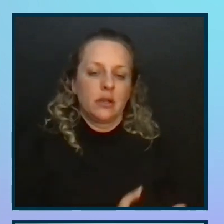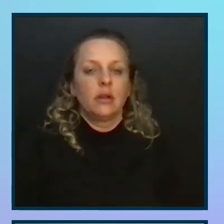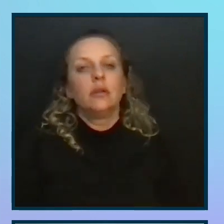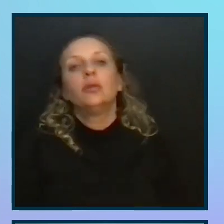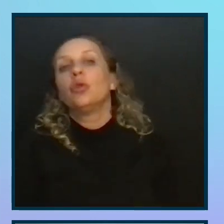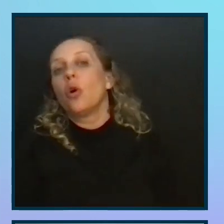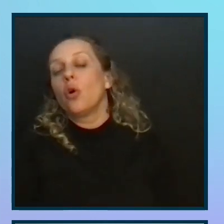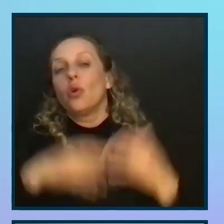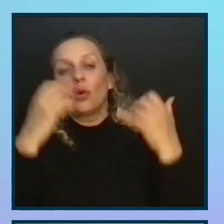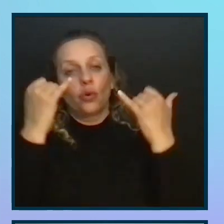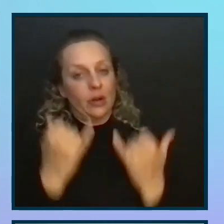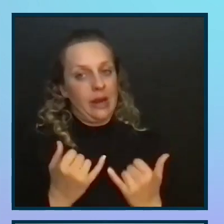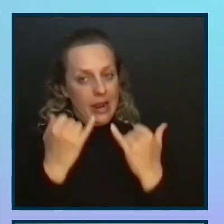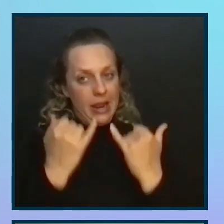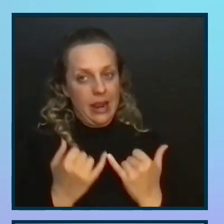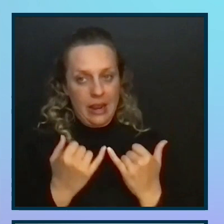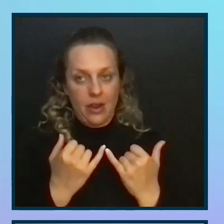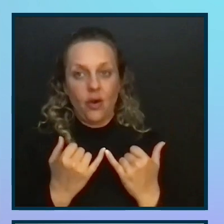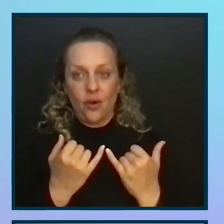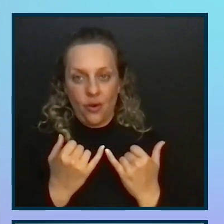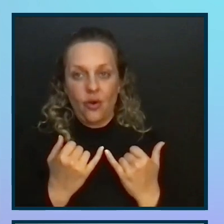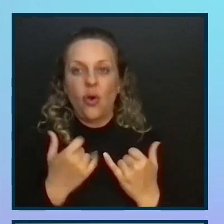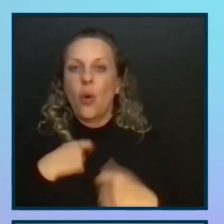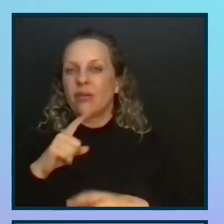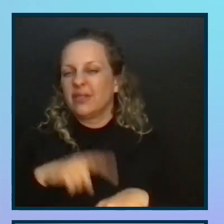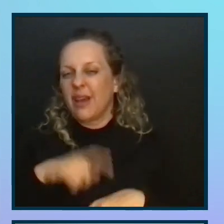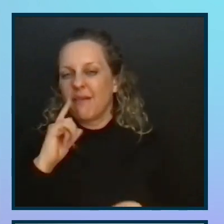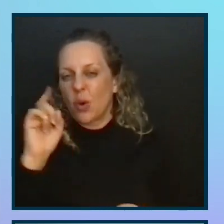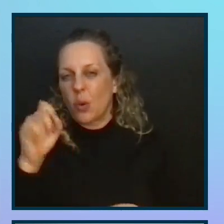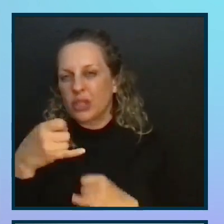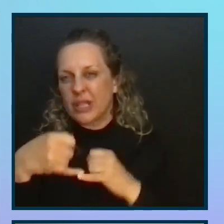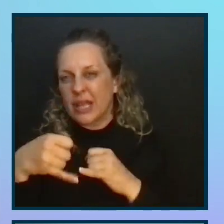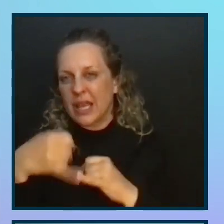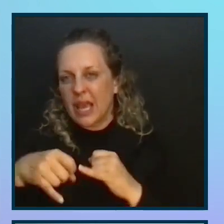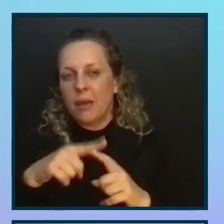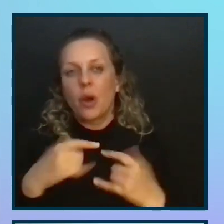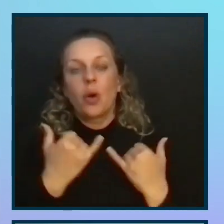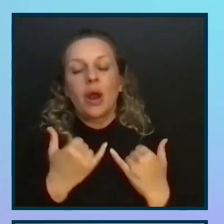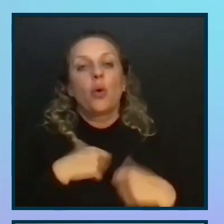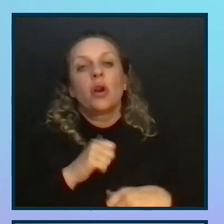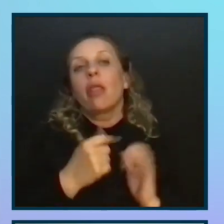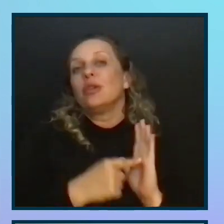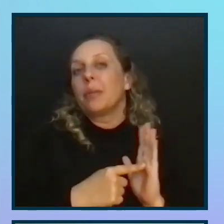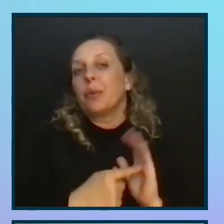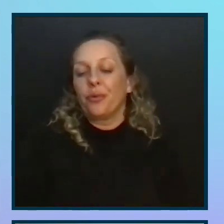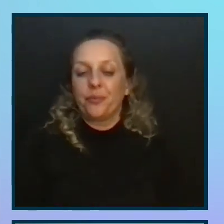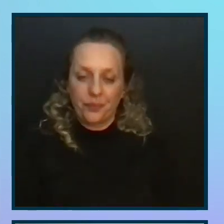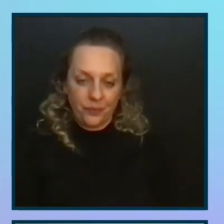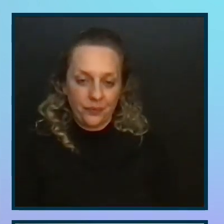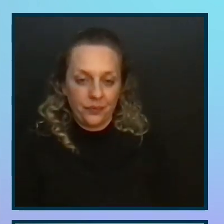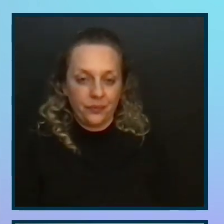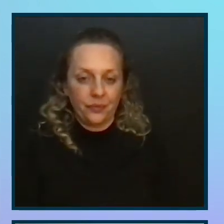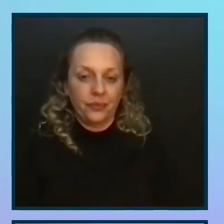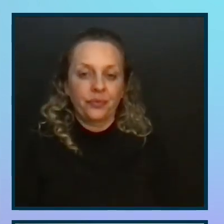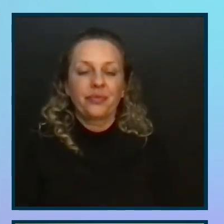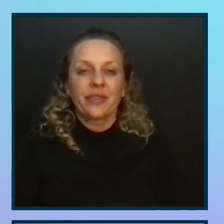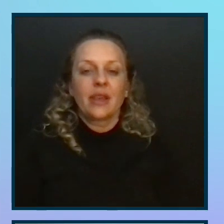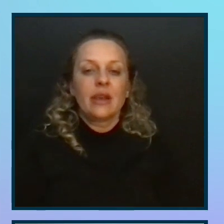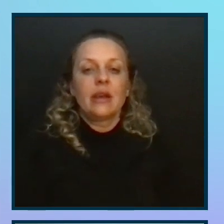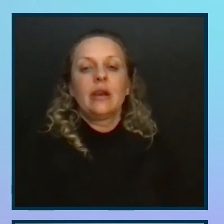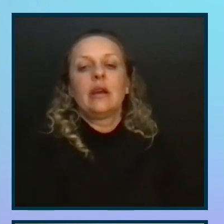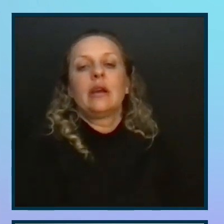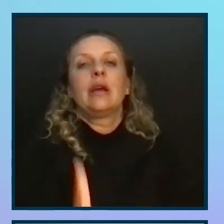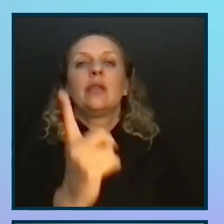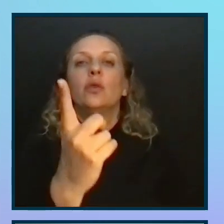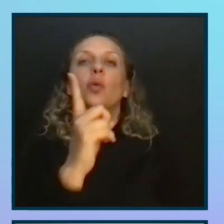with that, again, we'll have time for questions at the end. We're going to do another example. And this example will